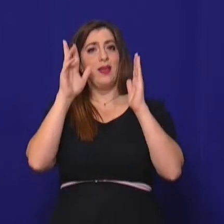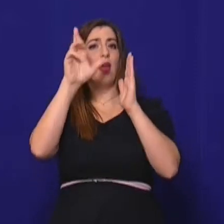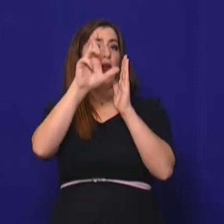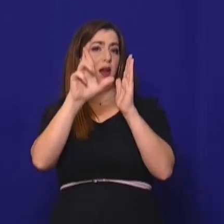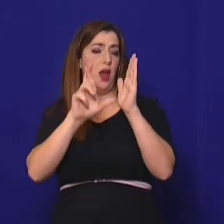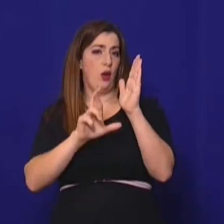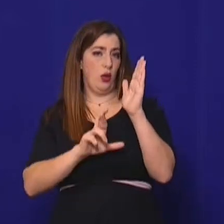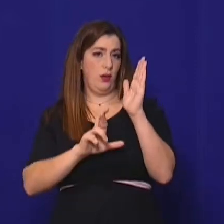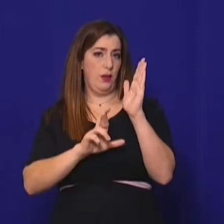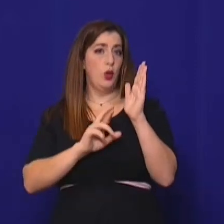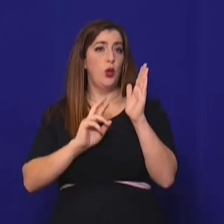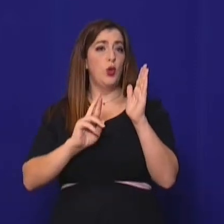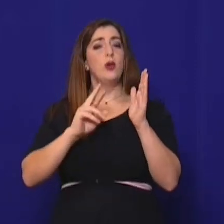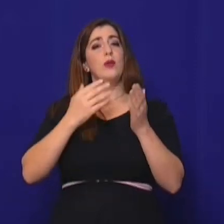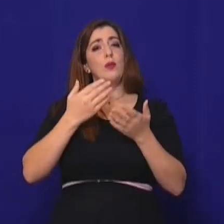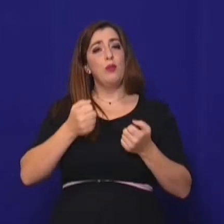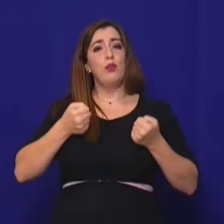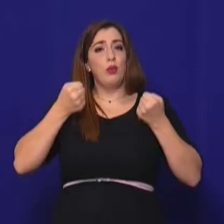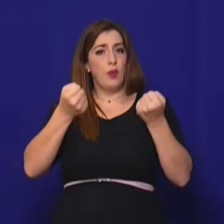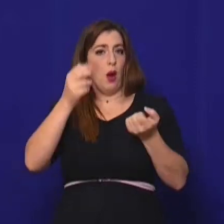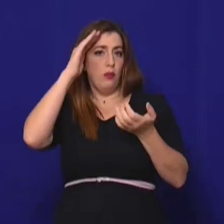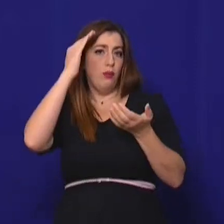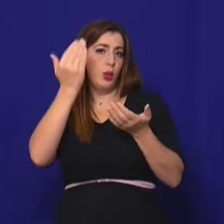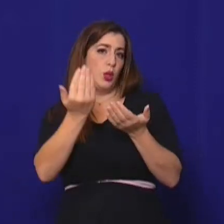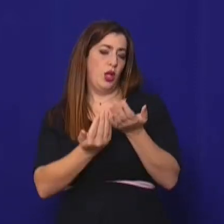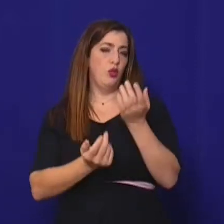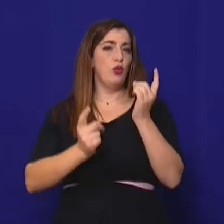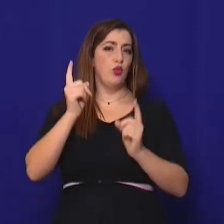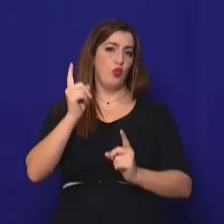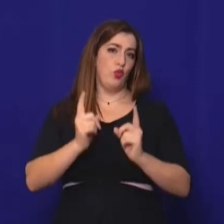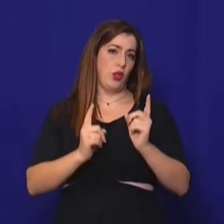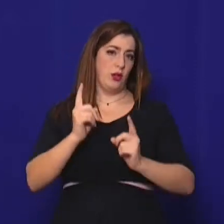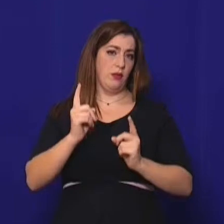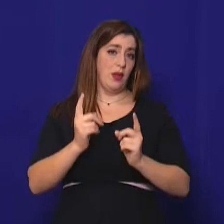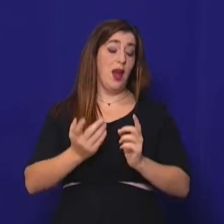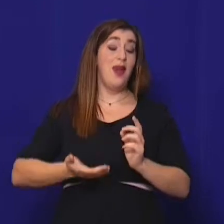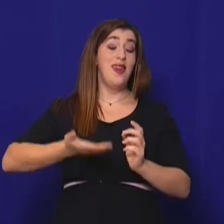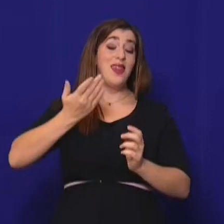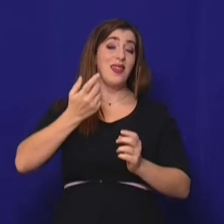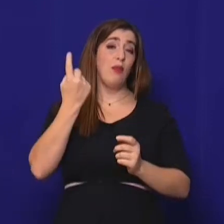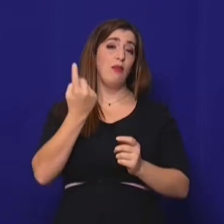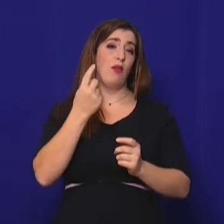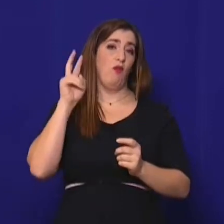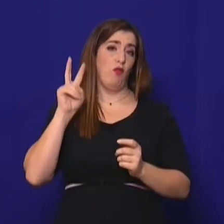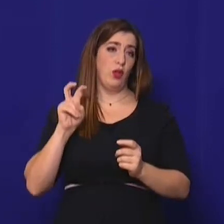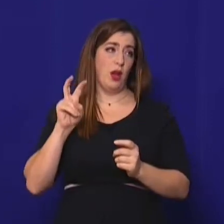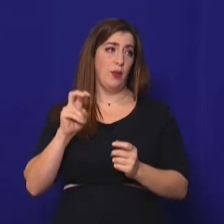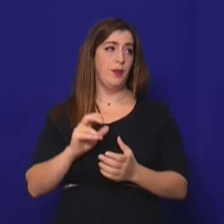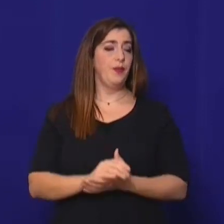meħtieġa biex nipproteġu lil dawn in-nies li qegħdin imutu.